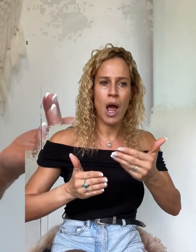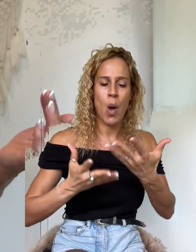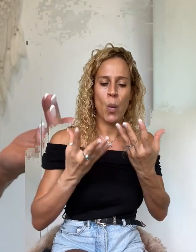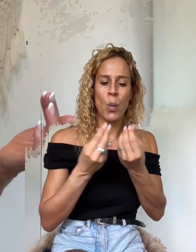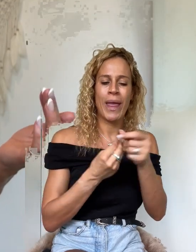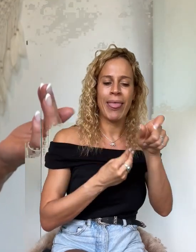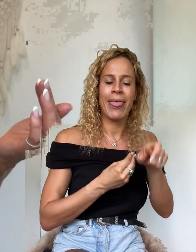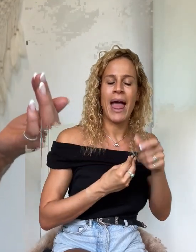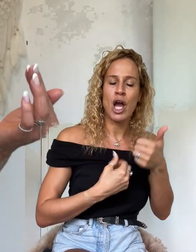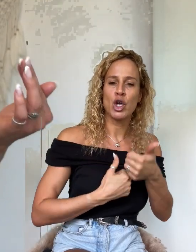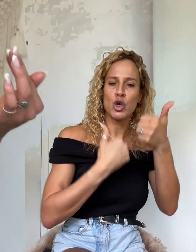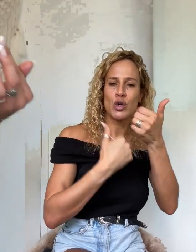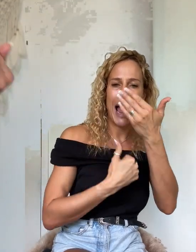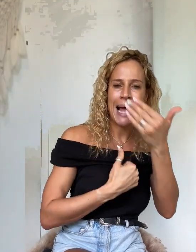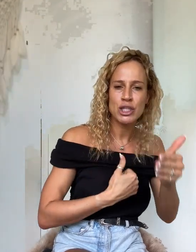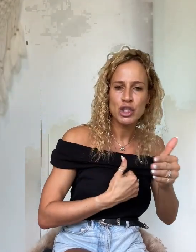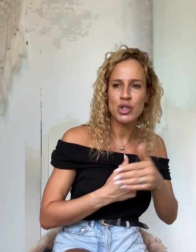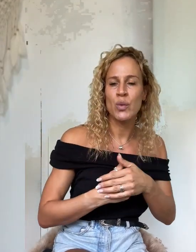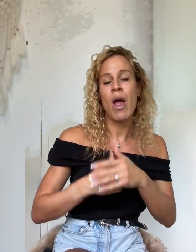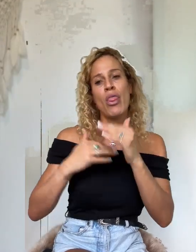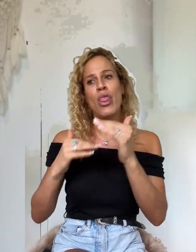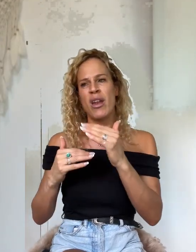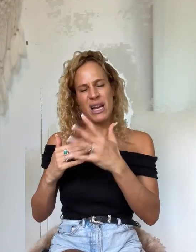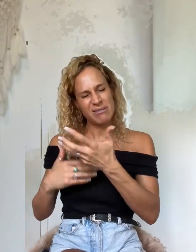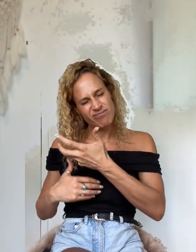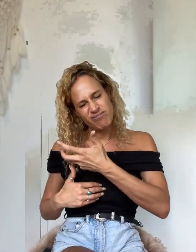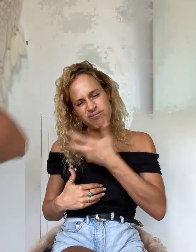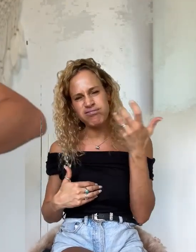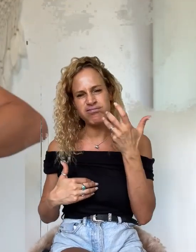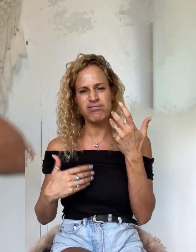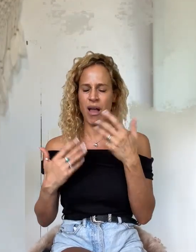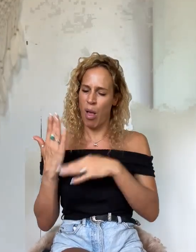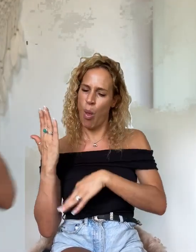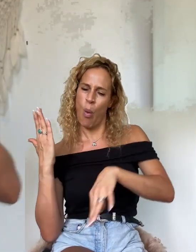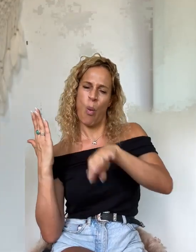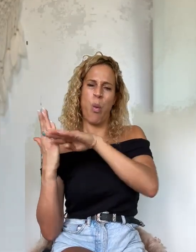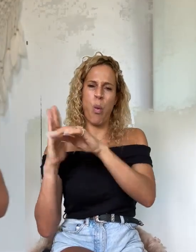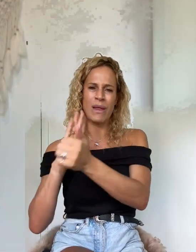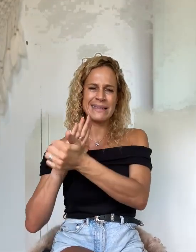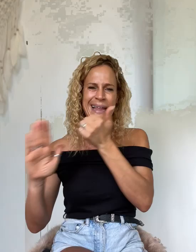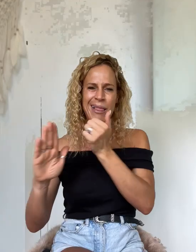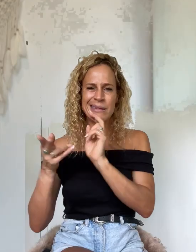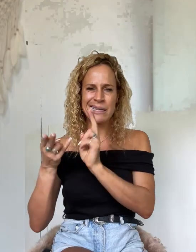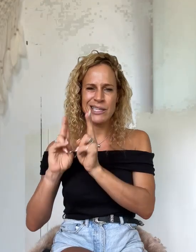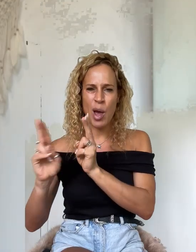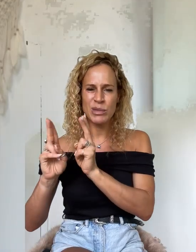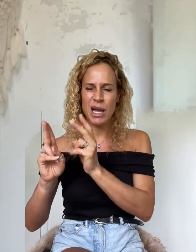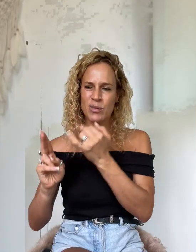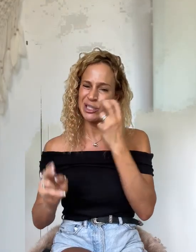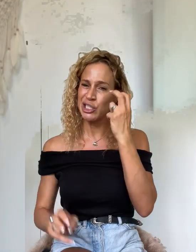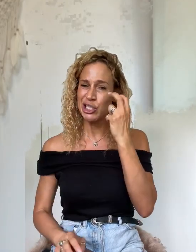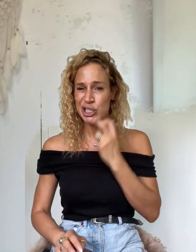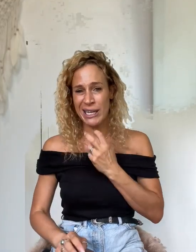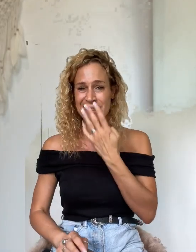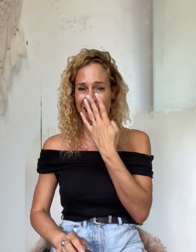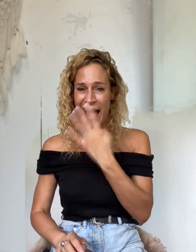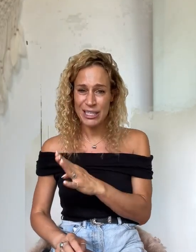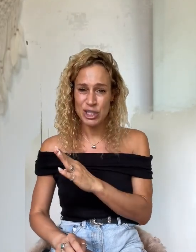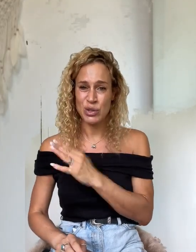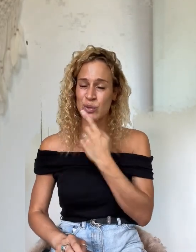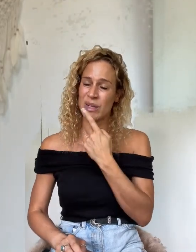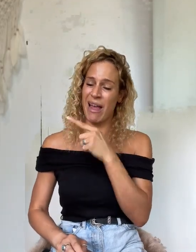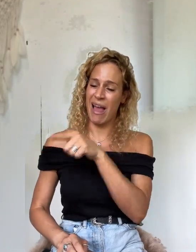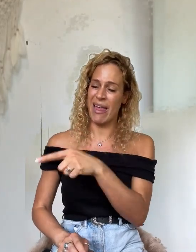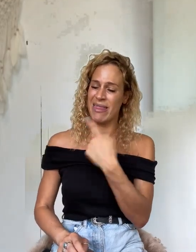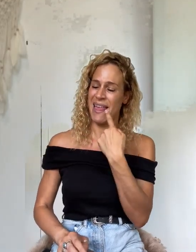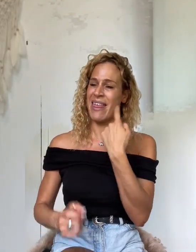have a really shit hot, like signing like a mofo, like brilliant interpreter that's